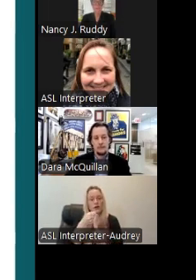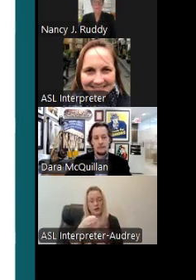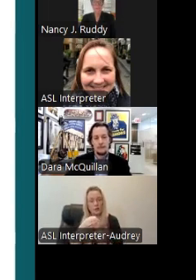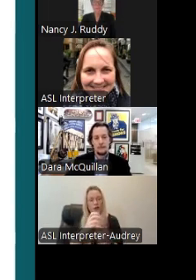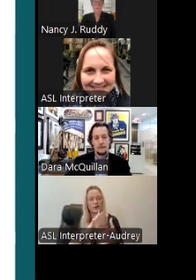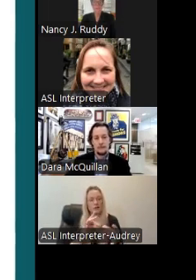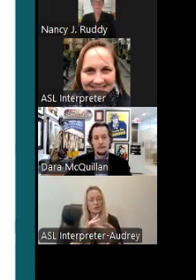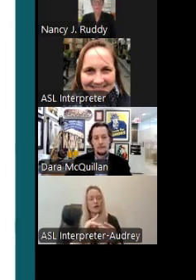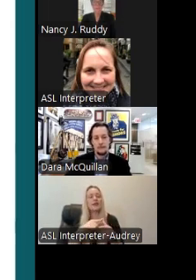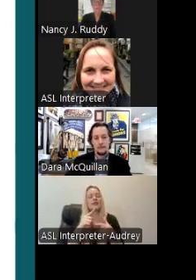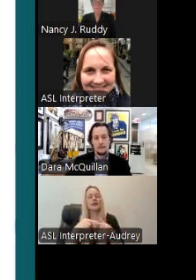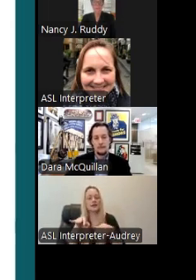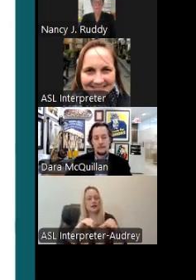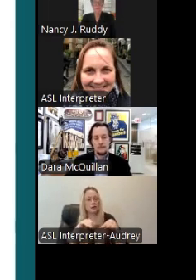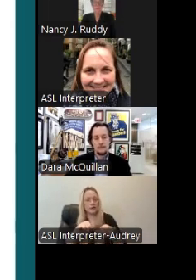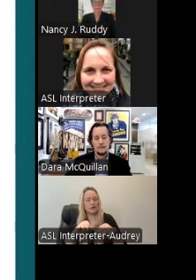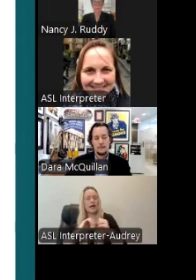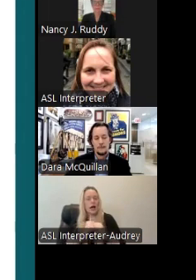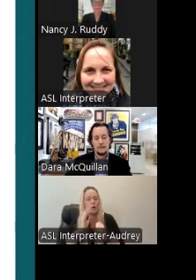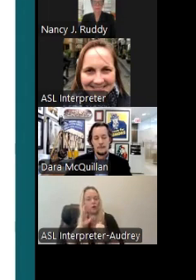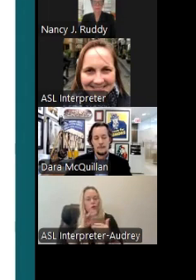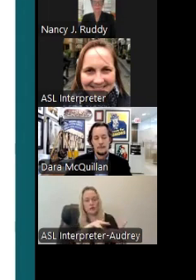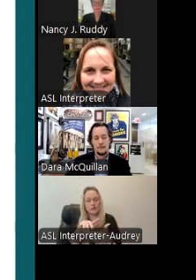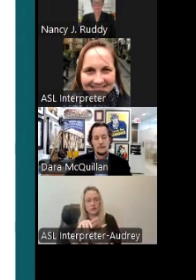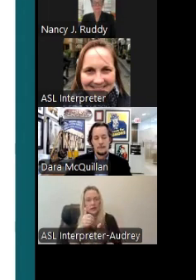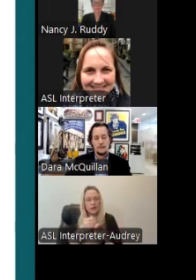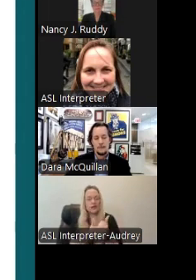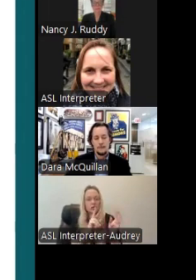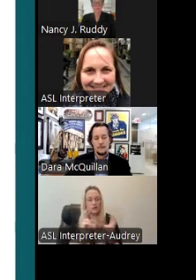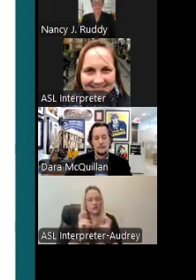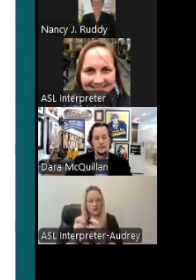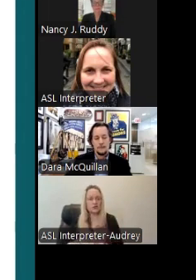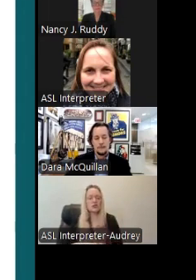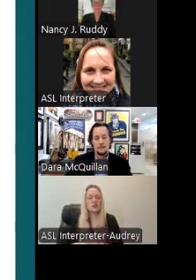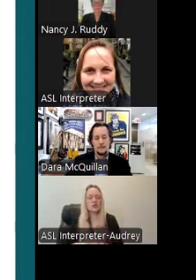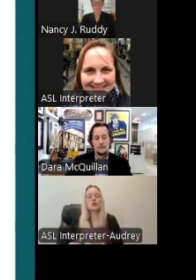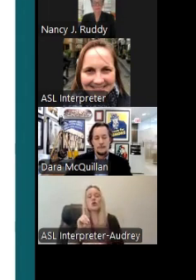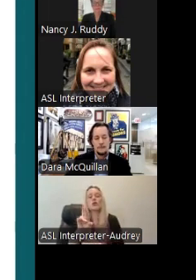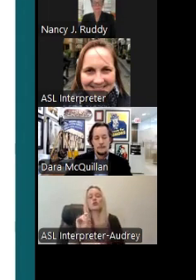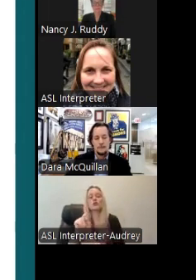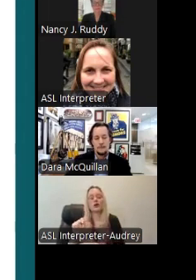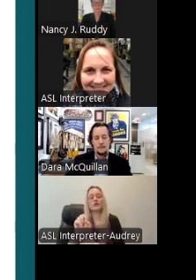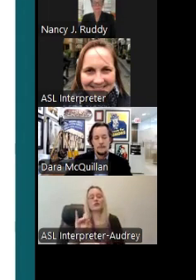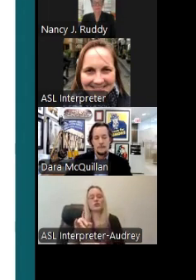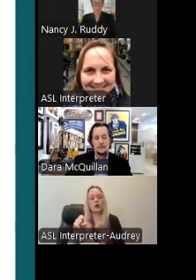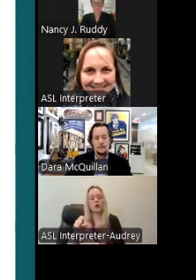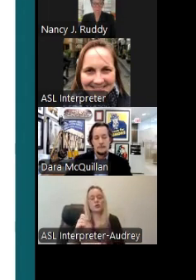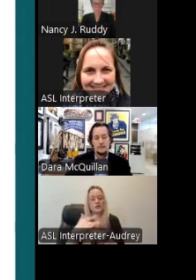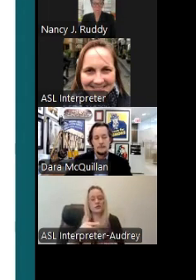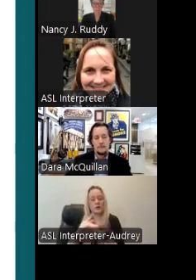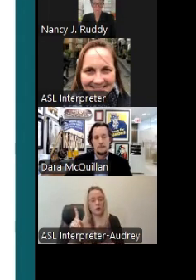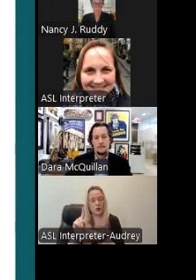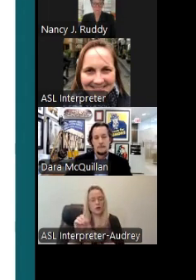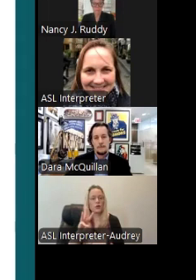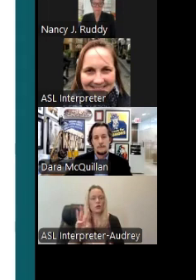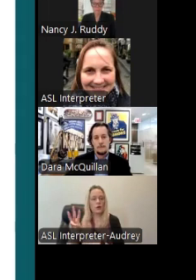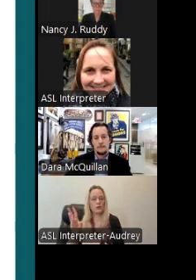explains how those subjects will be studied. The draft scope is available at the website shown on the screen.